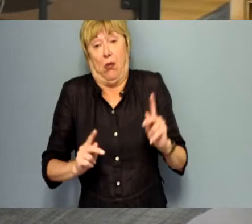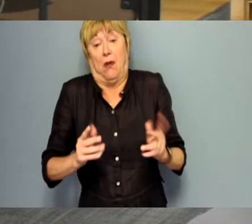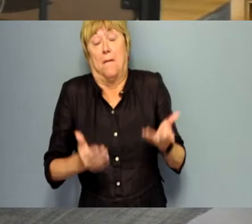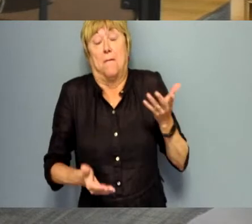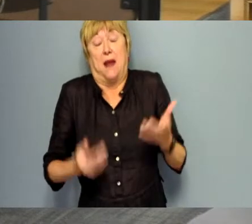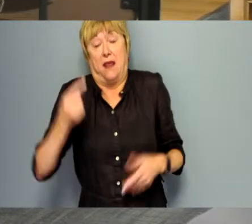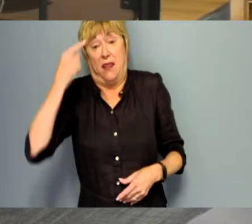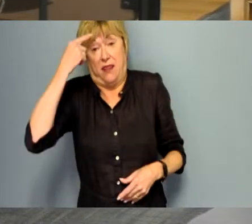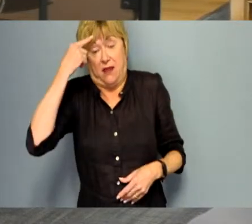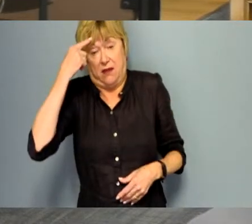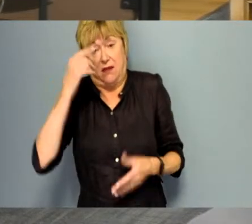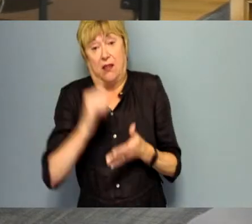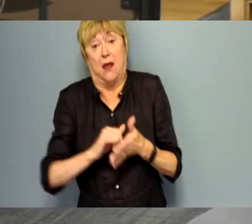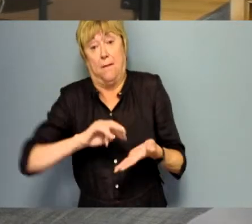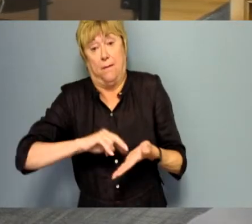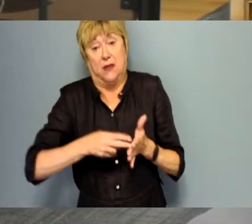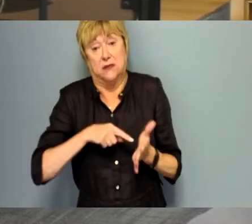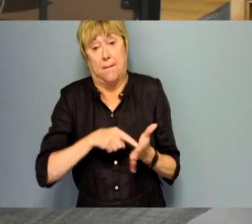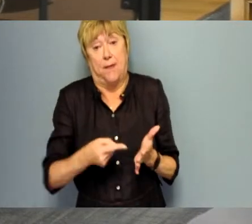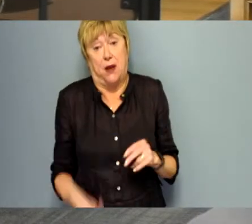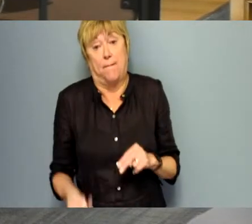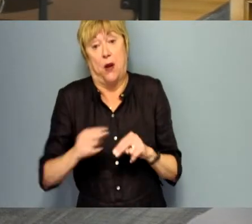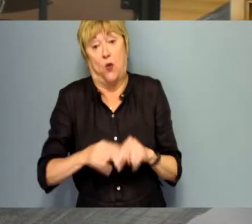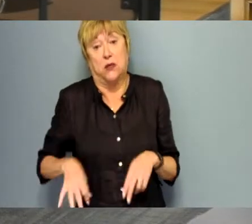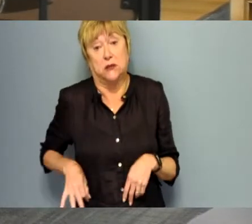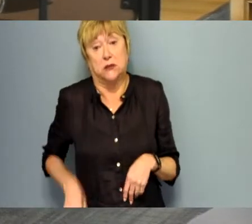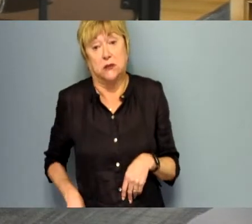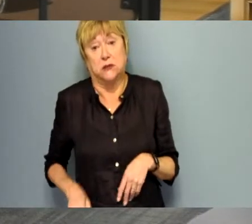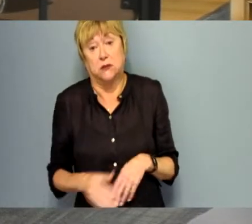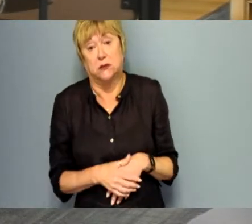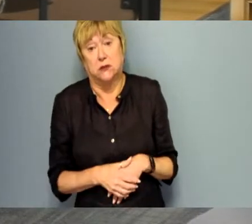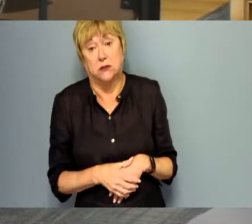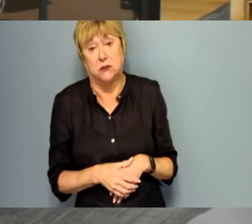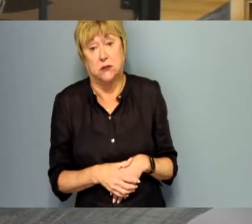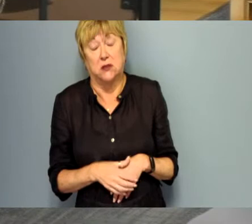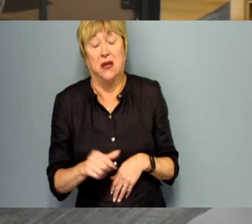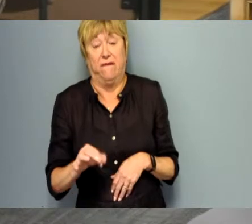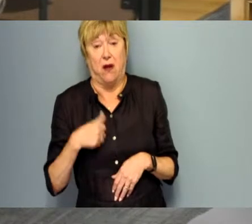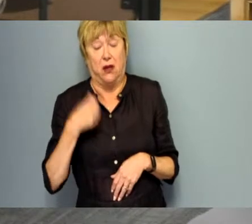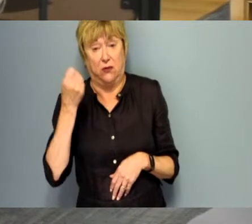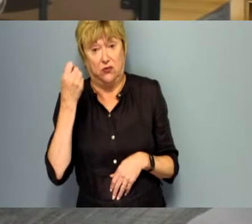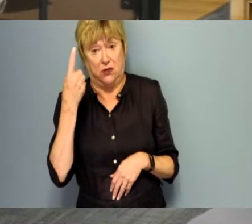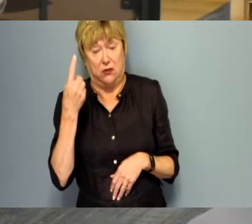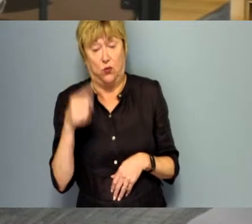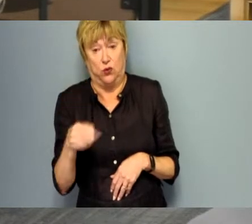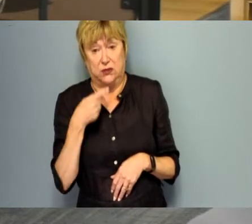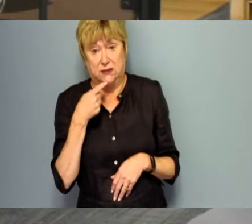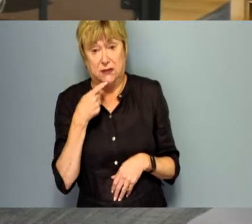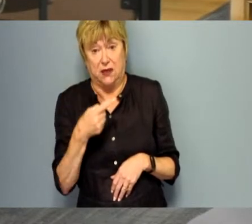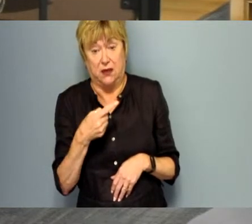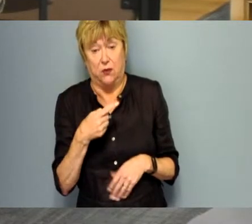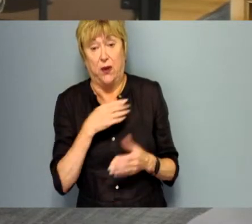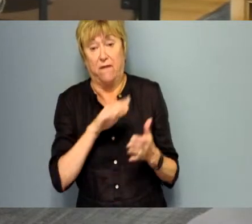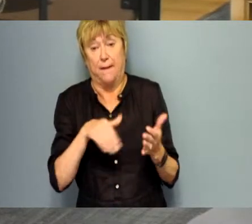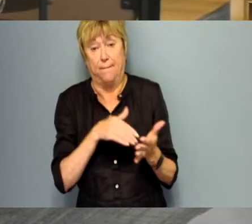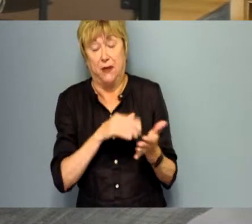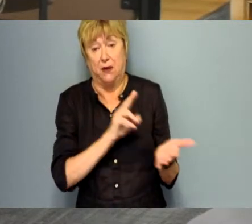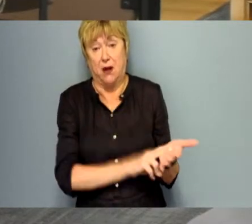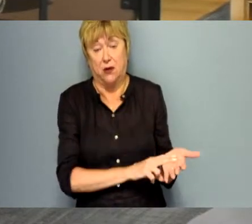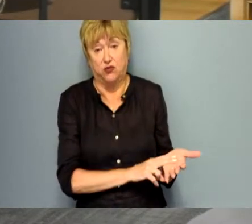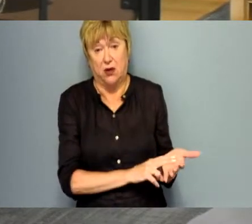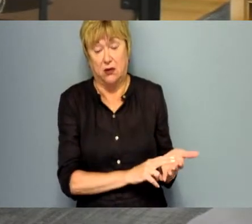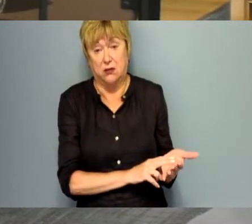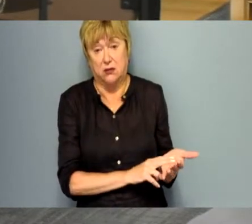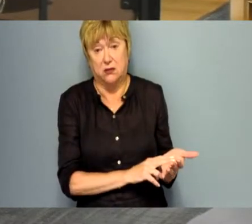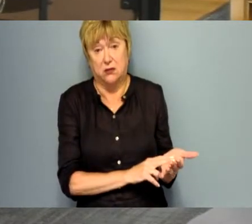to bonuses. If I understood what you were saying, we have mid-contract